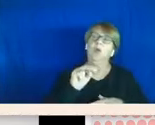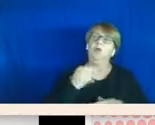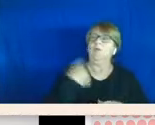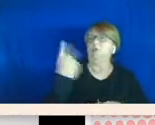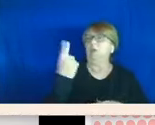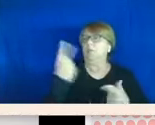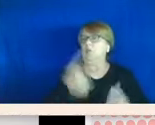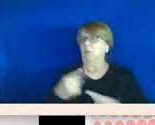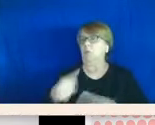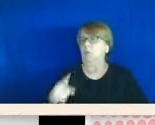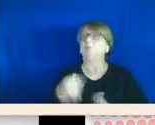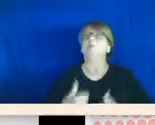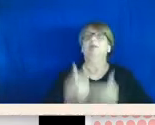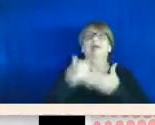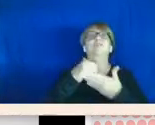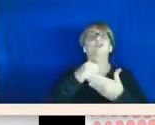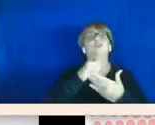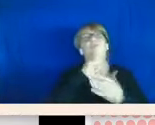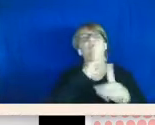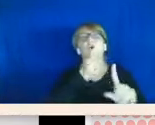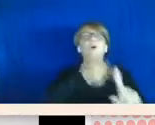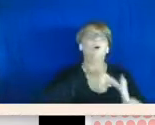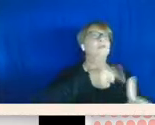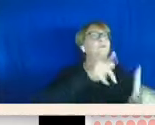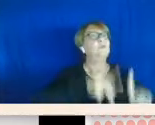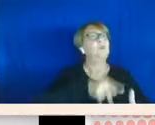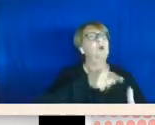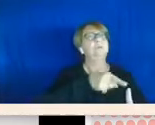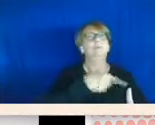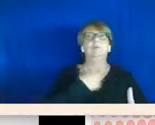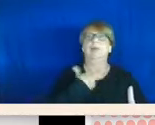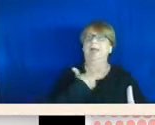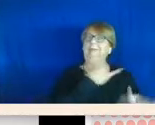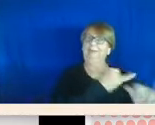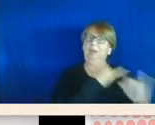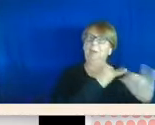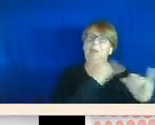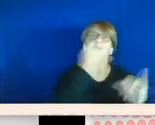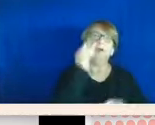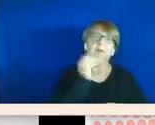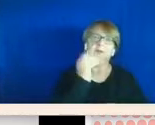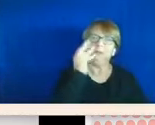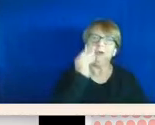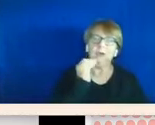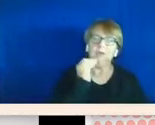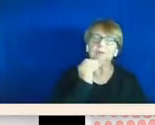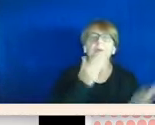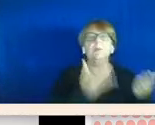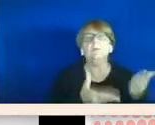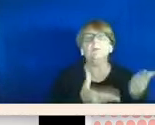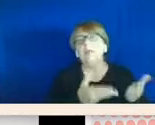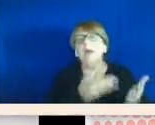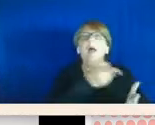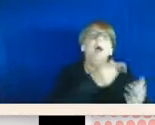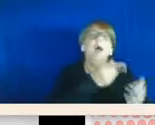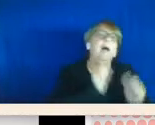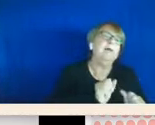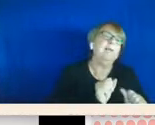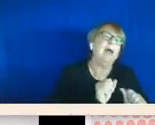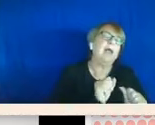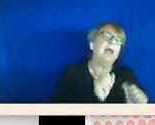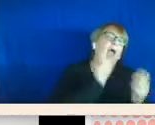to talk to someone who have had a similar experience, who might be able to give you some